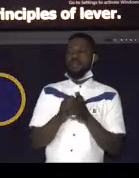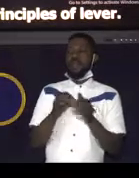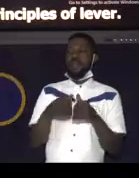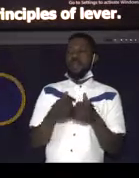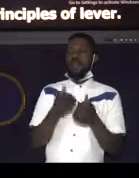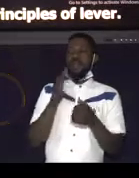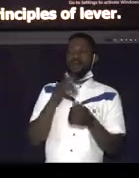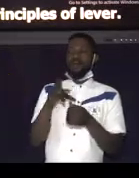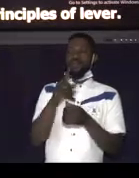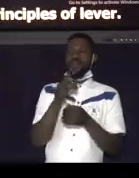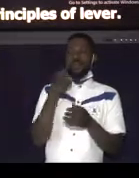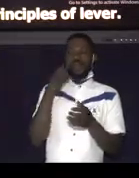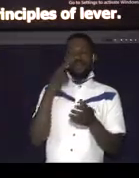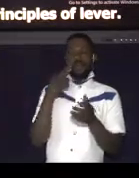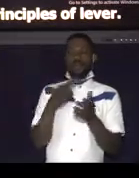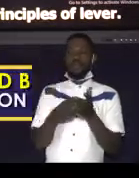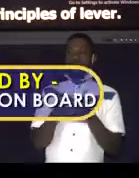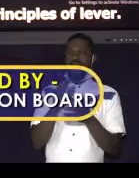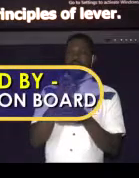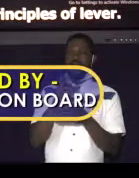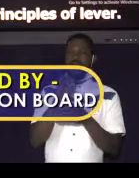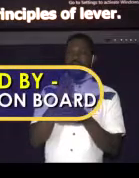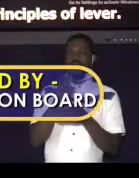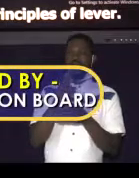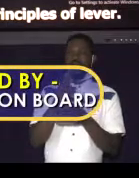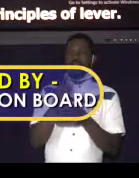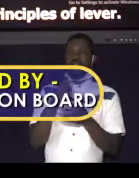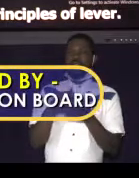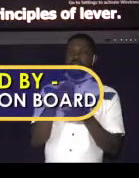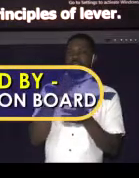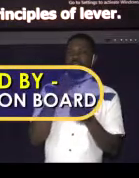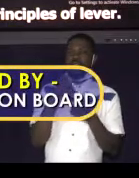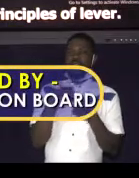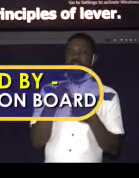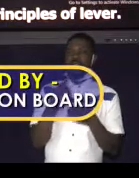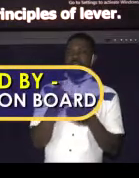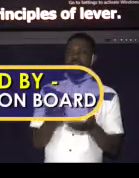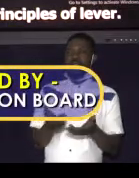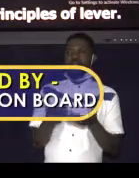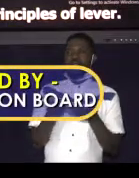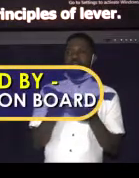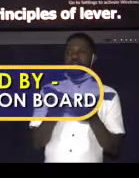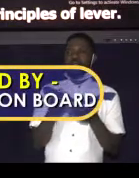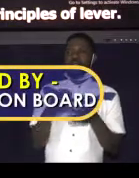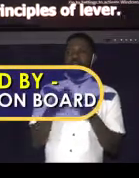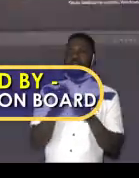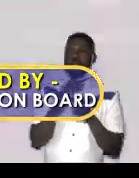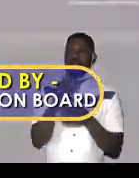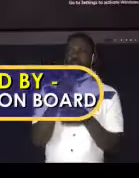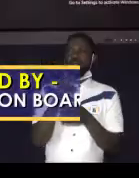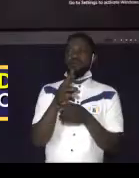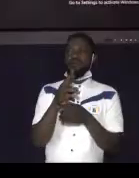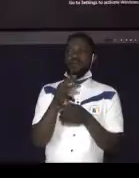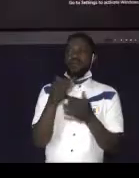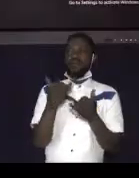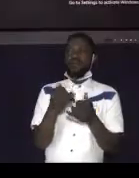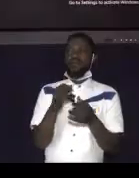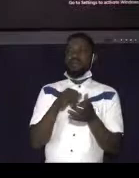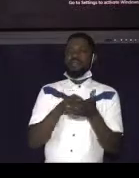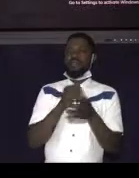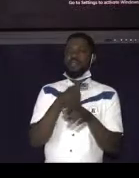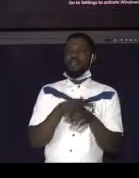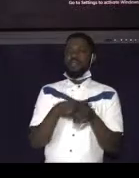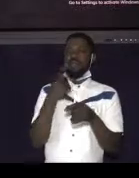now recognize your lever? It must have the low effort and the fulcrum. Now it's time